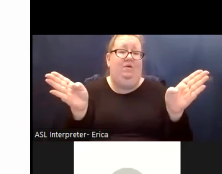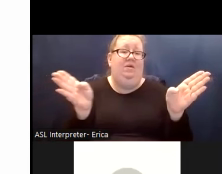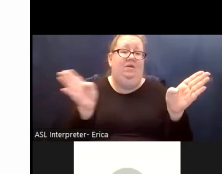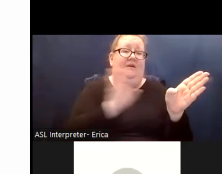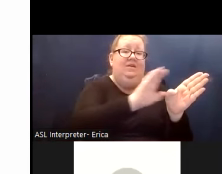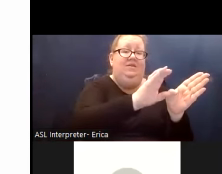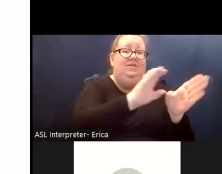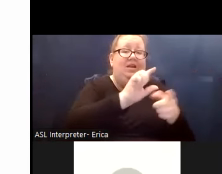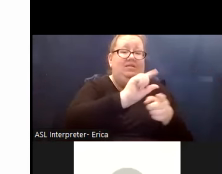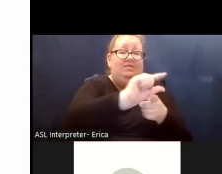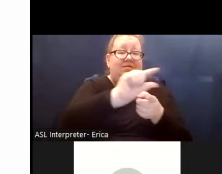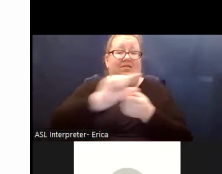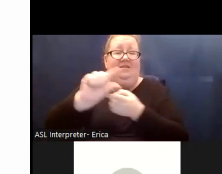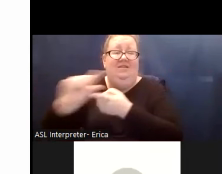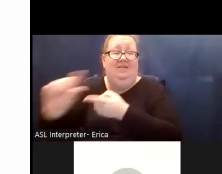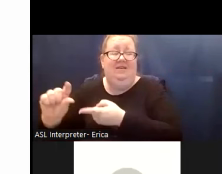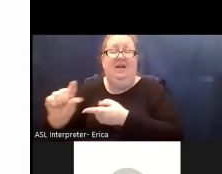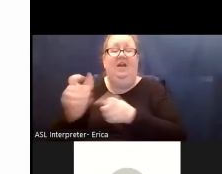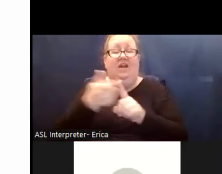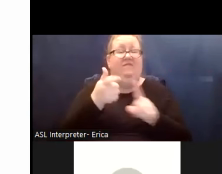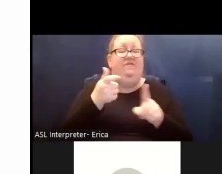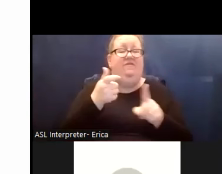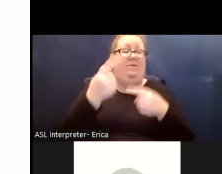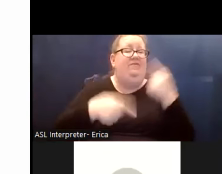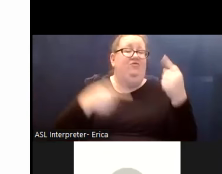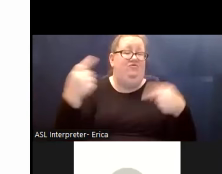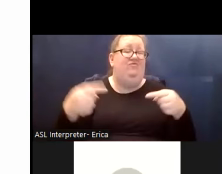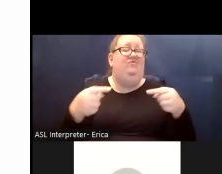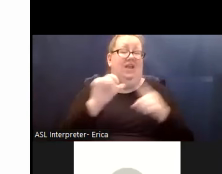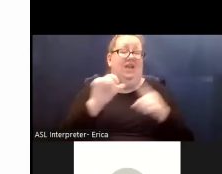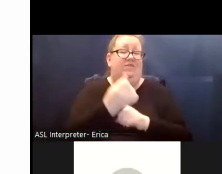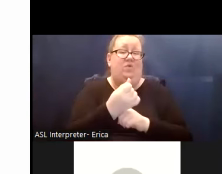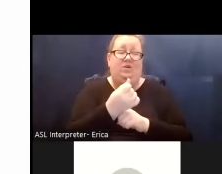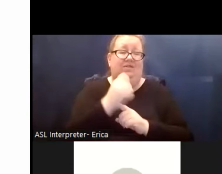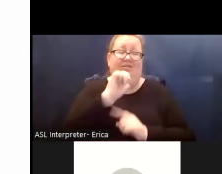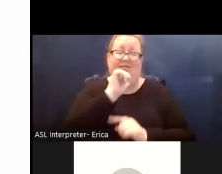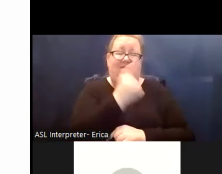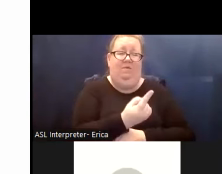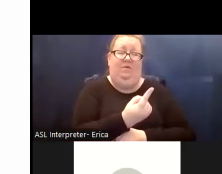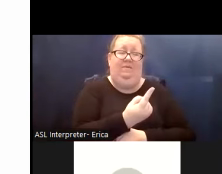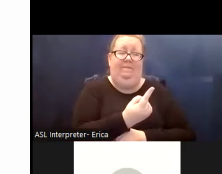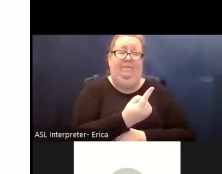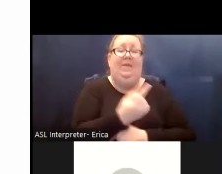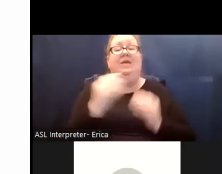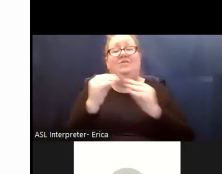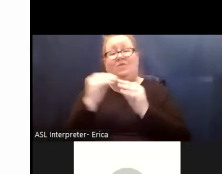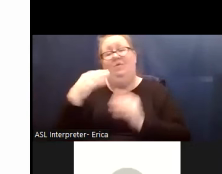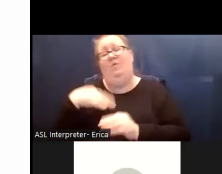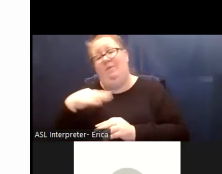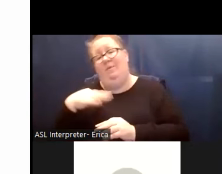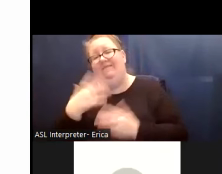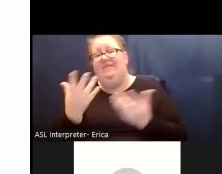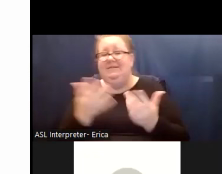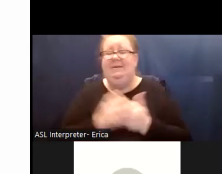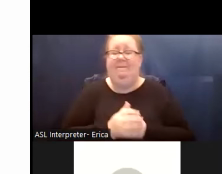as well, and, come from a variety of sources, and also come with greater benefits as well.